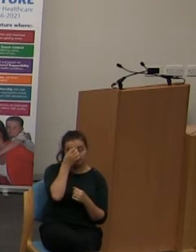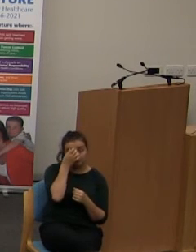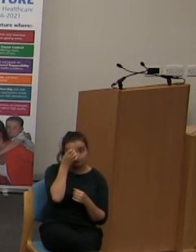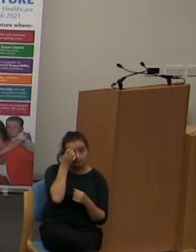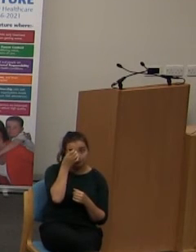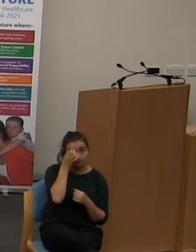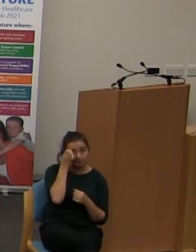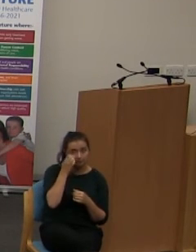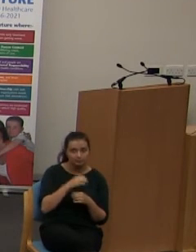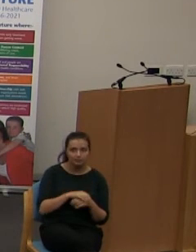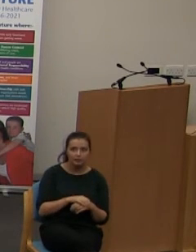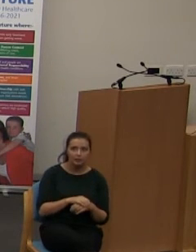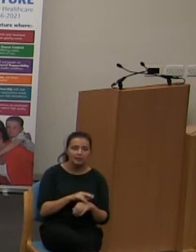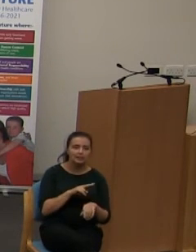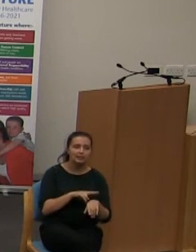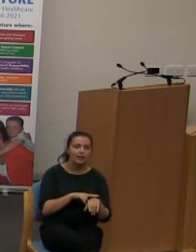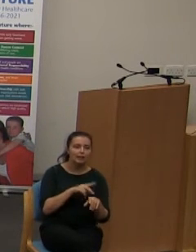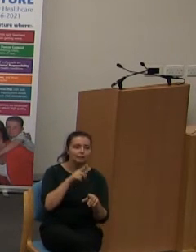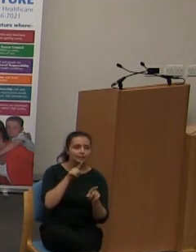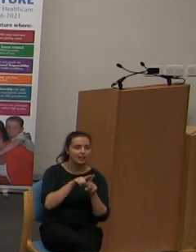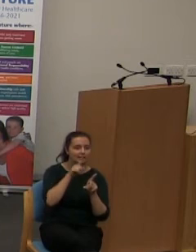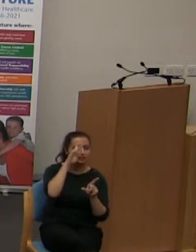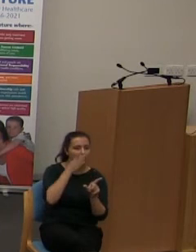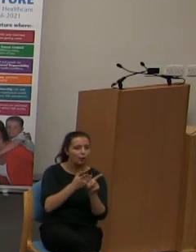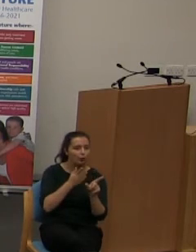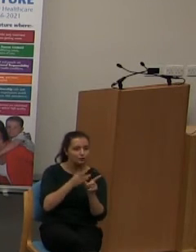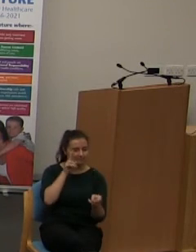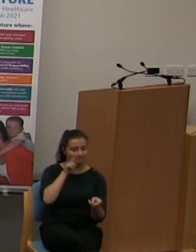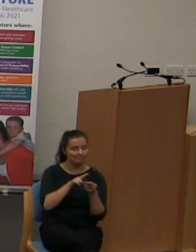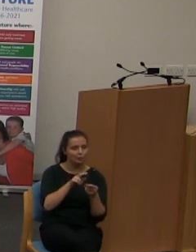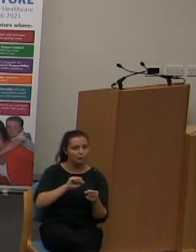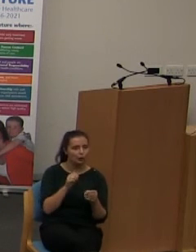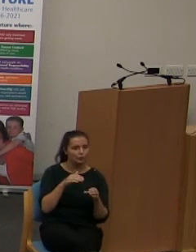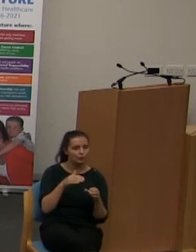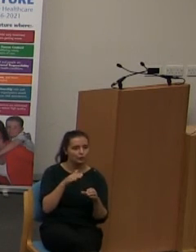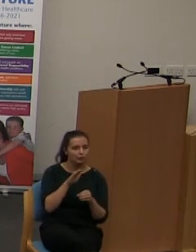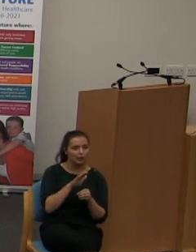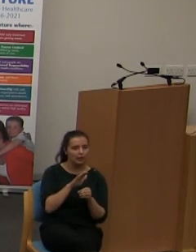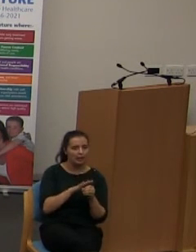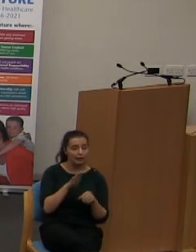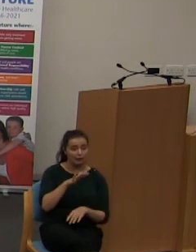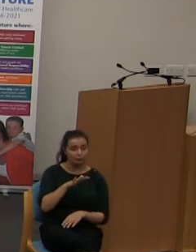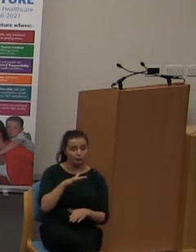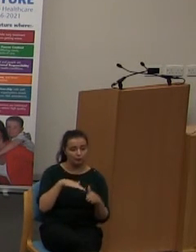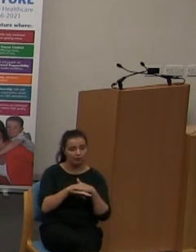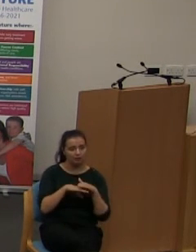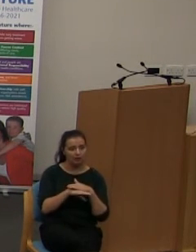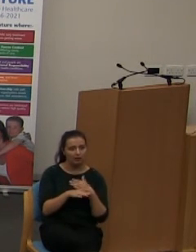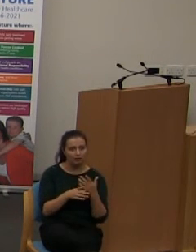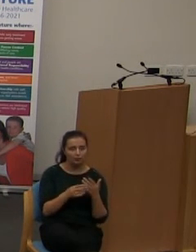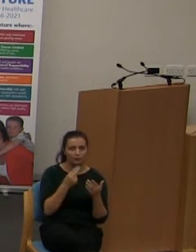number of staff in this area, and particularly psychologists, is well down on the Scottish average. It's only 60% of the Scottish average in